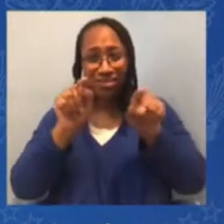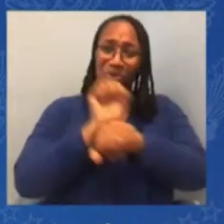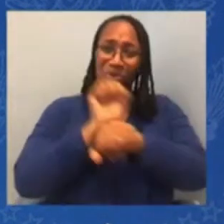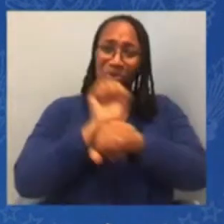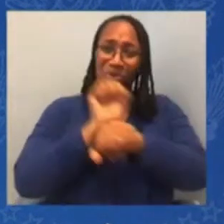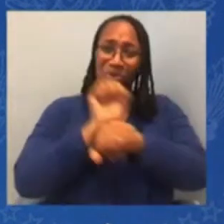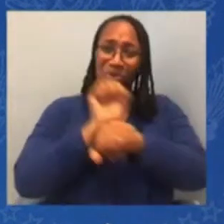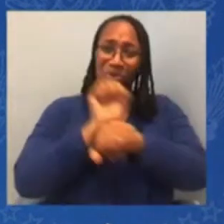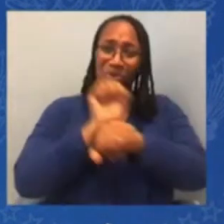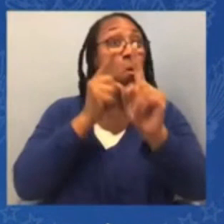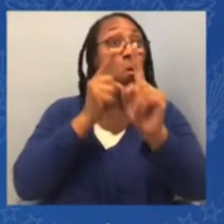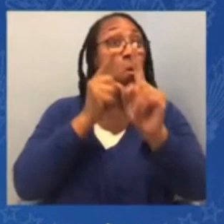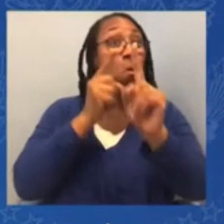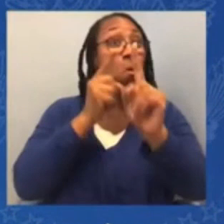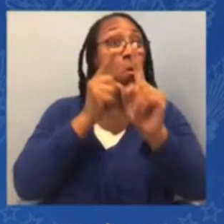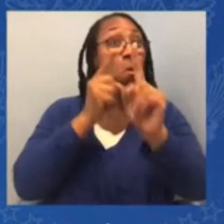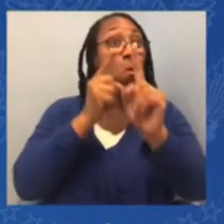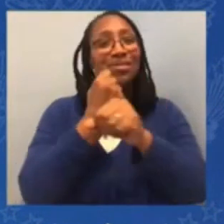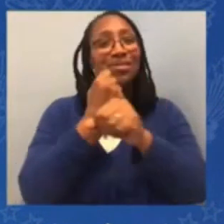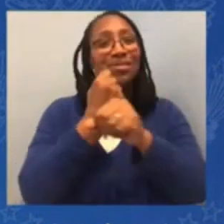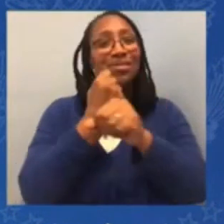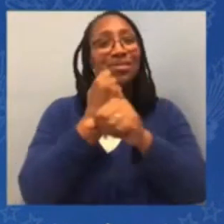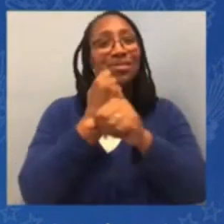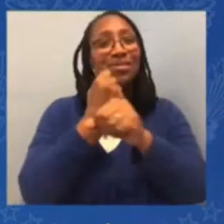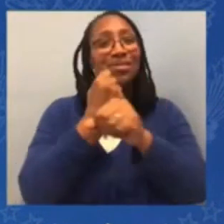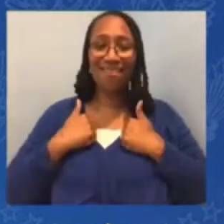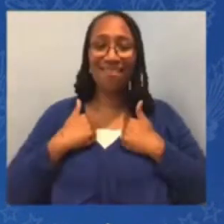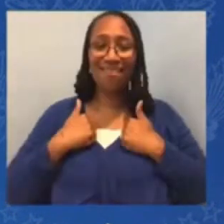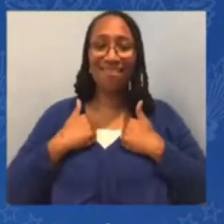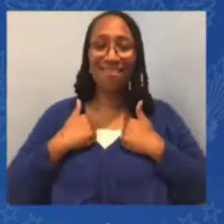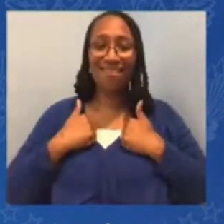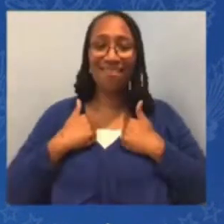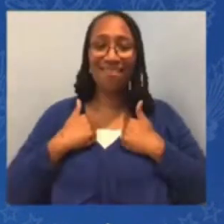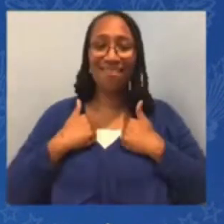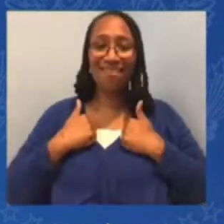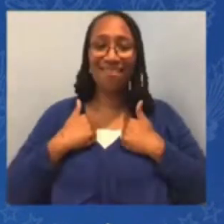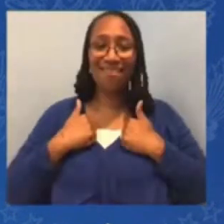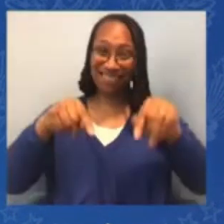country. And I mean that.